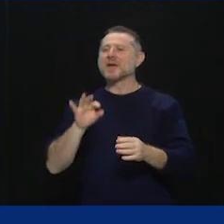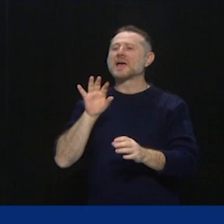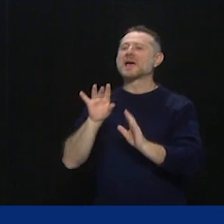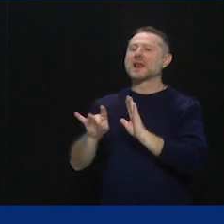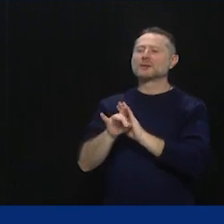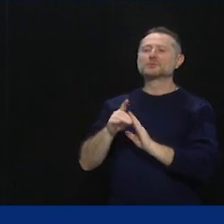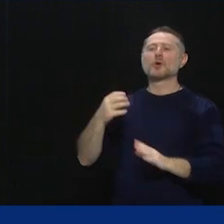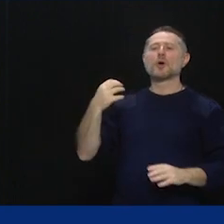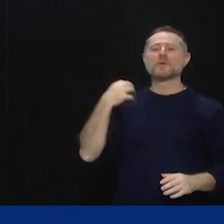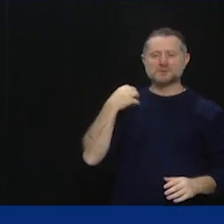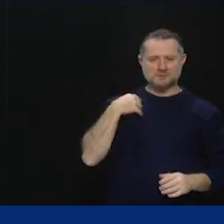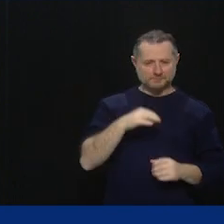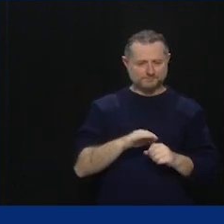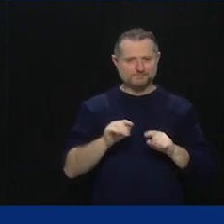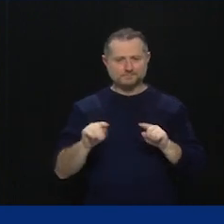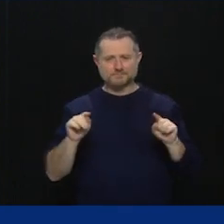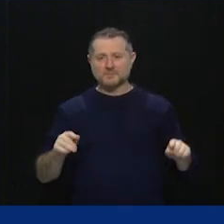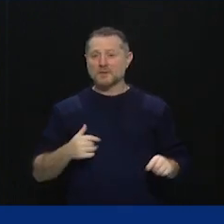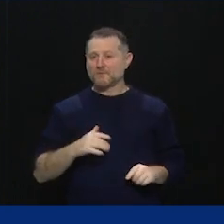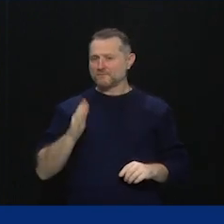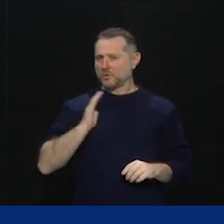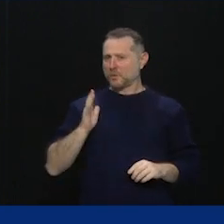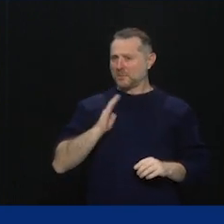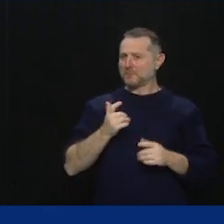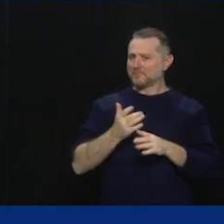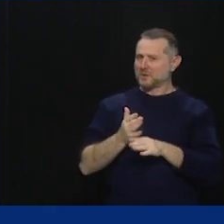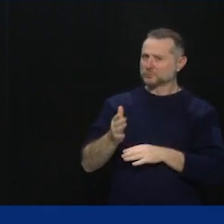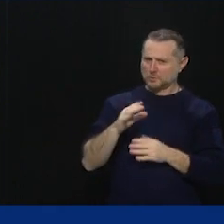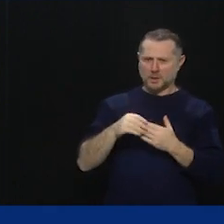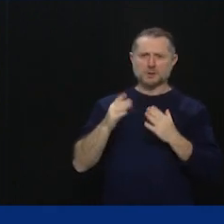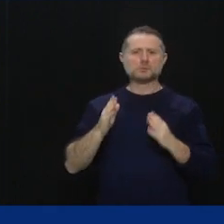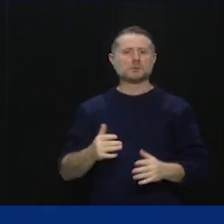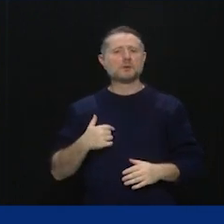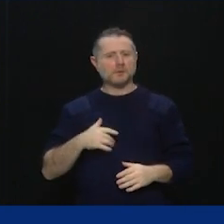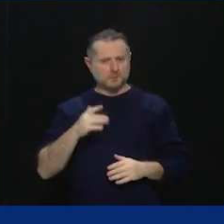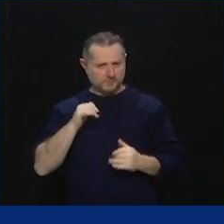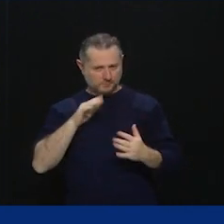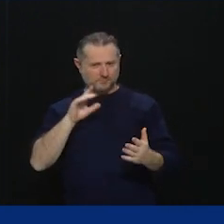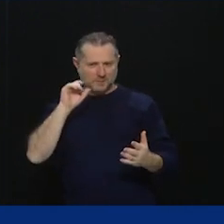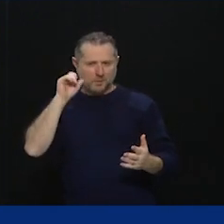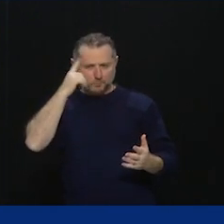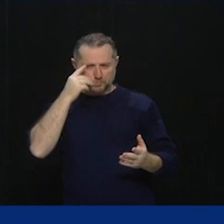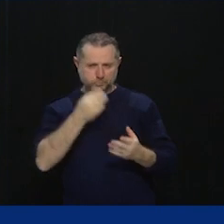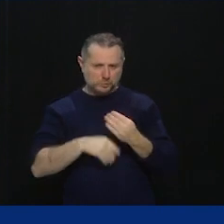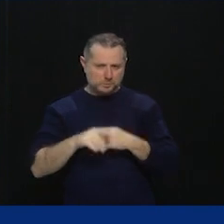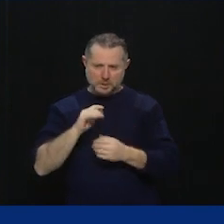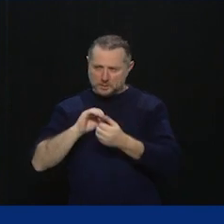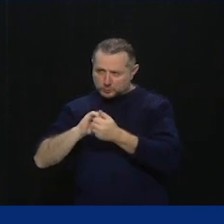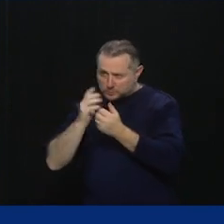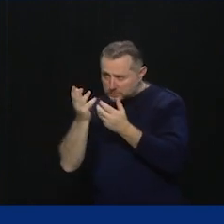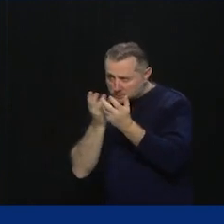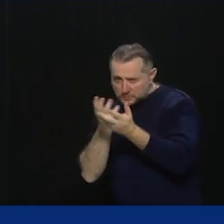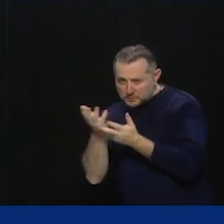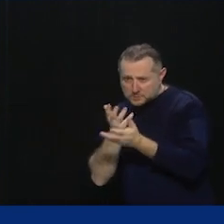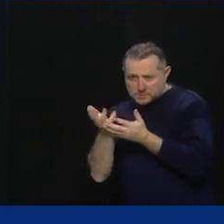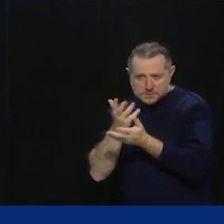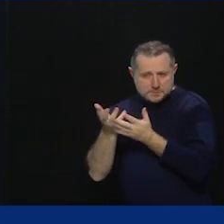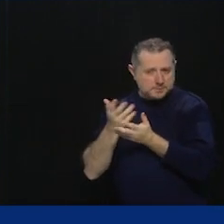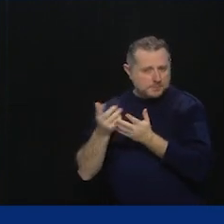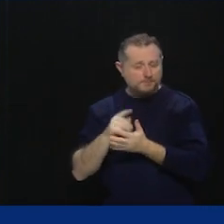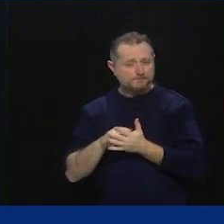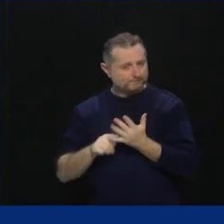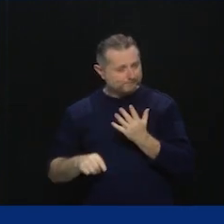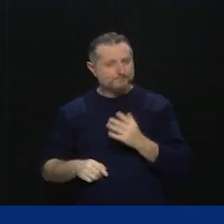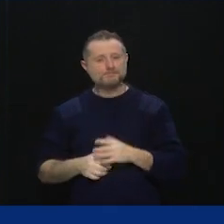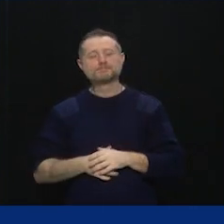I approach government in a collaborative way, and I want to thank John Flanagan for the way he welcomed me as the president of the Senate, and was